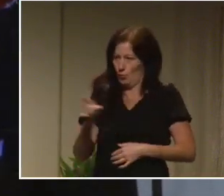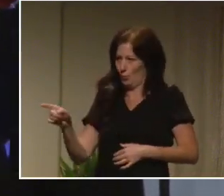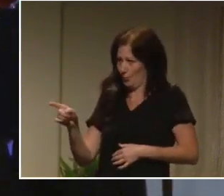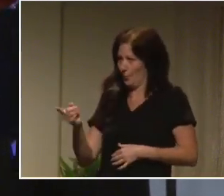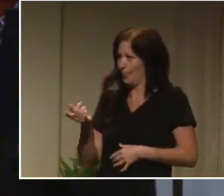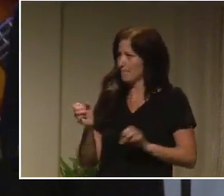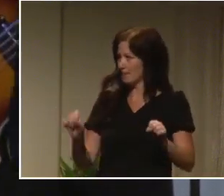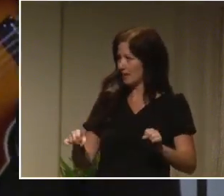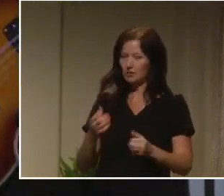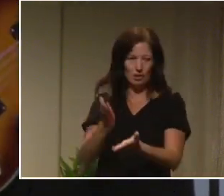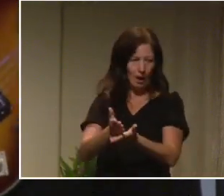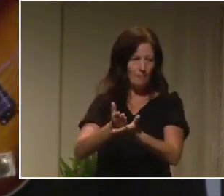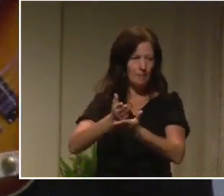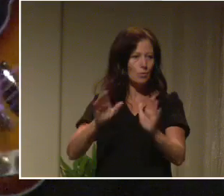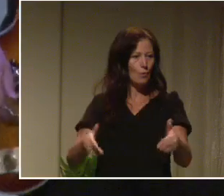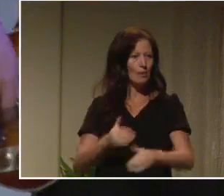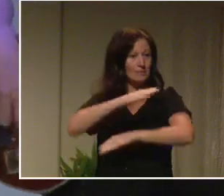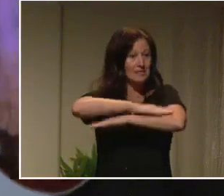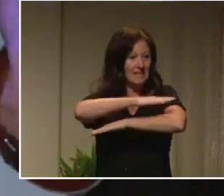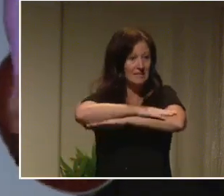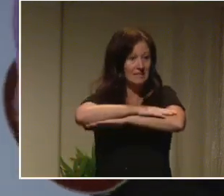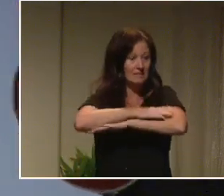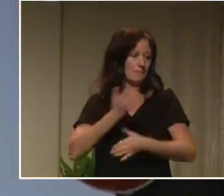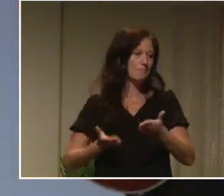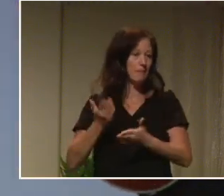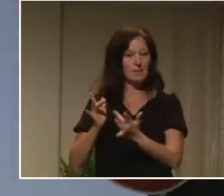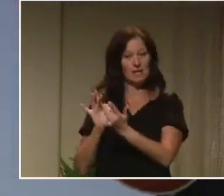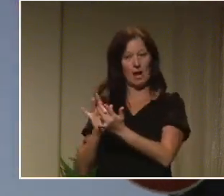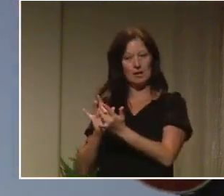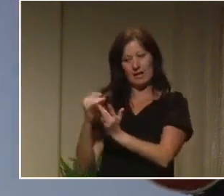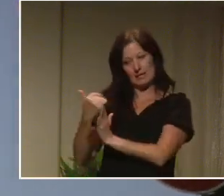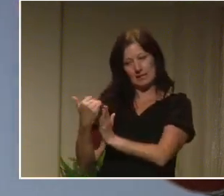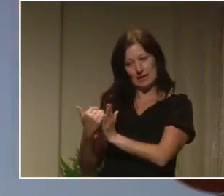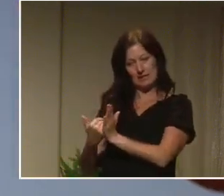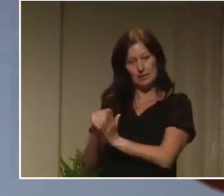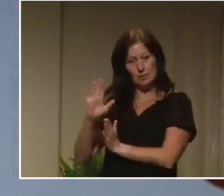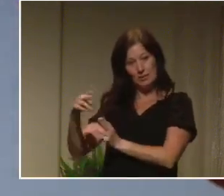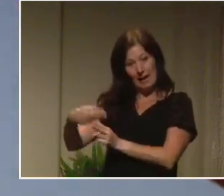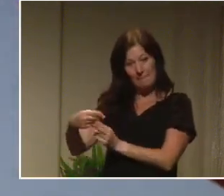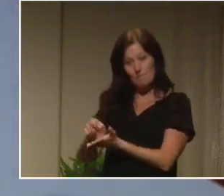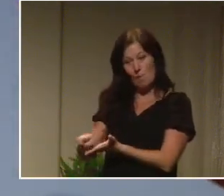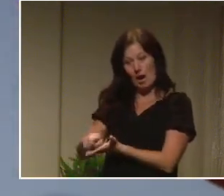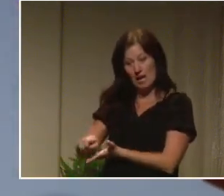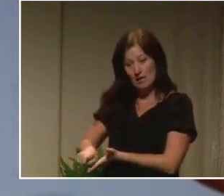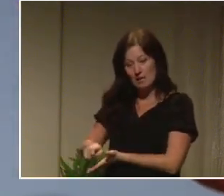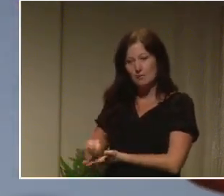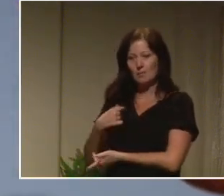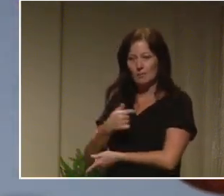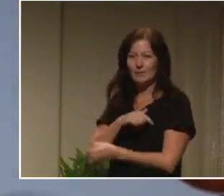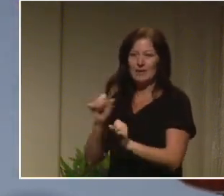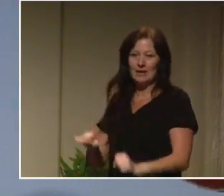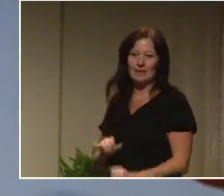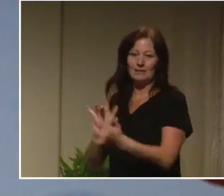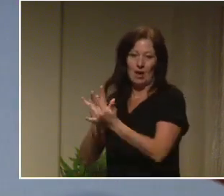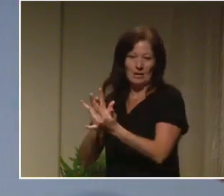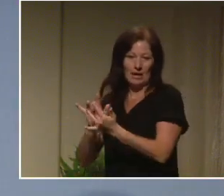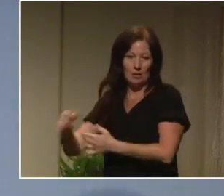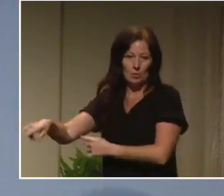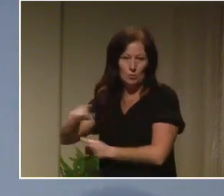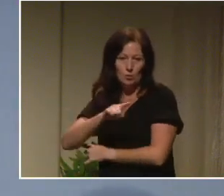and you can leave your name there if you'd like, and we can follow up with you and start a